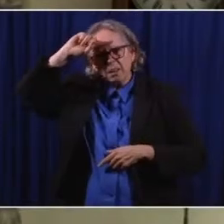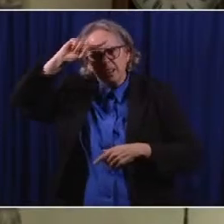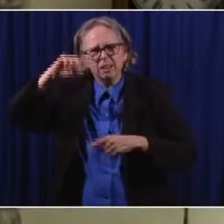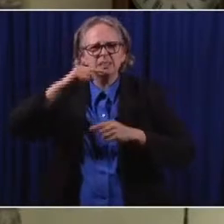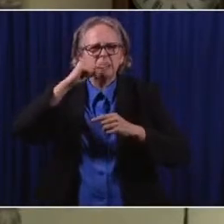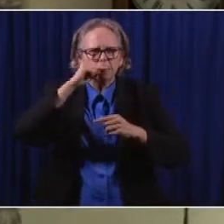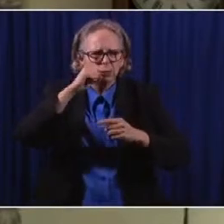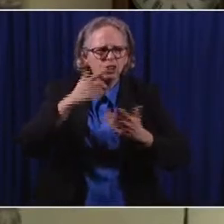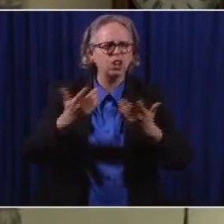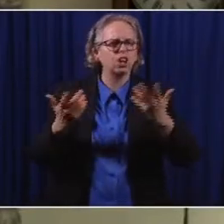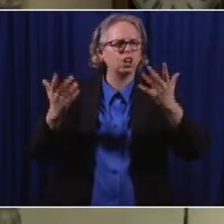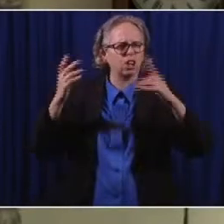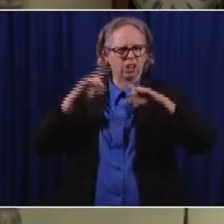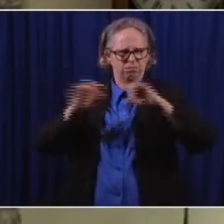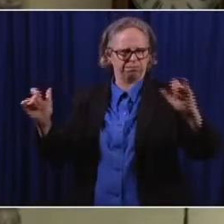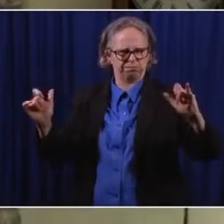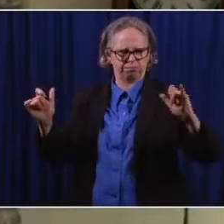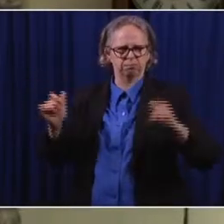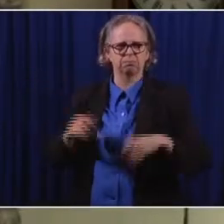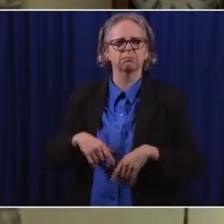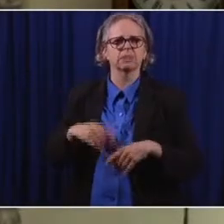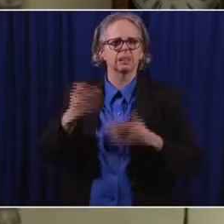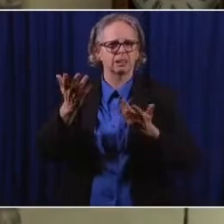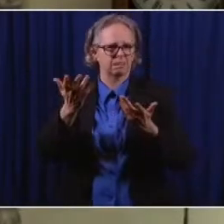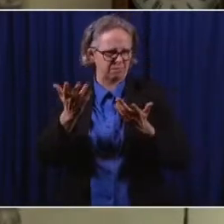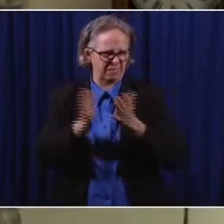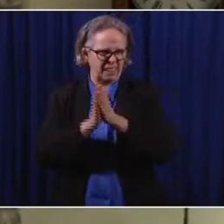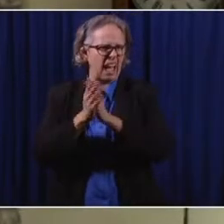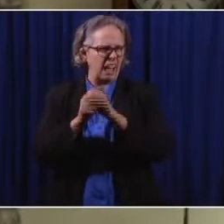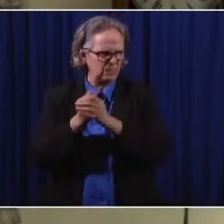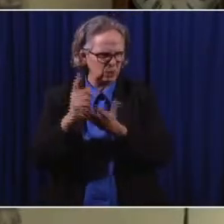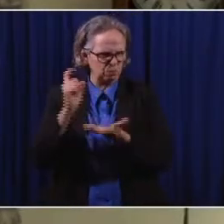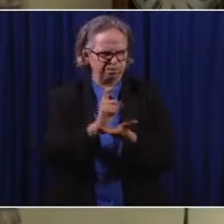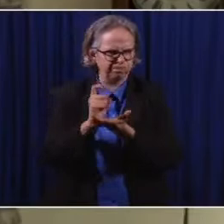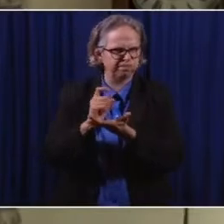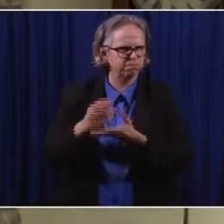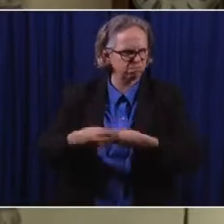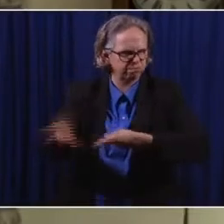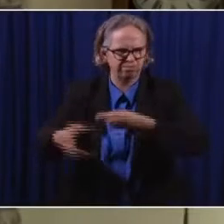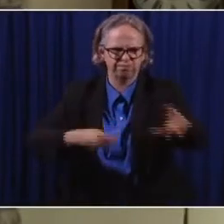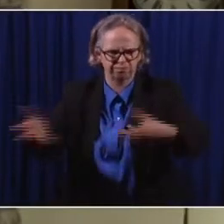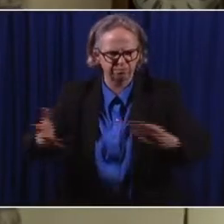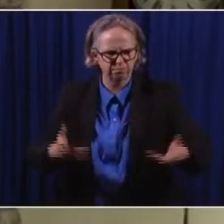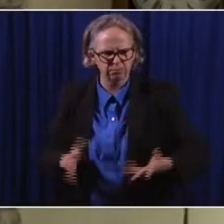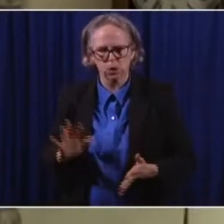providing information, we know that this will help slow the spread.